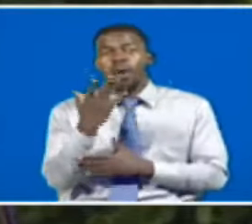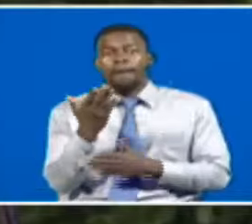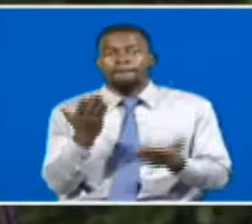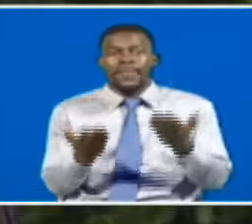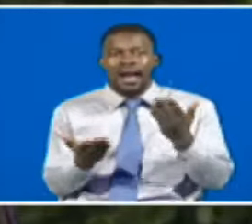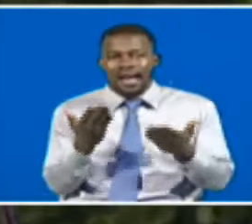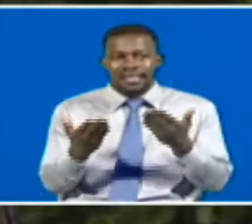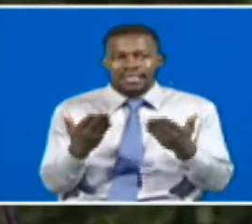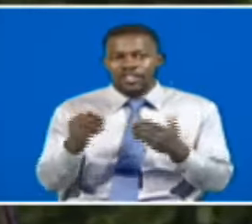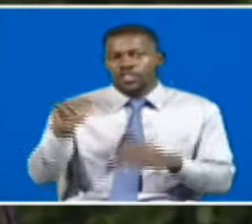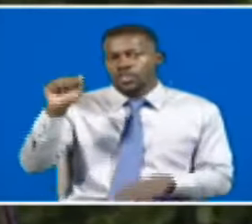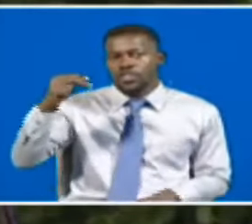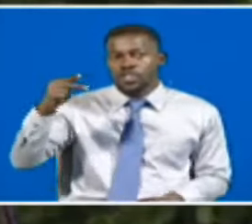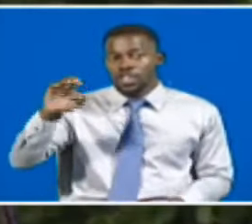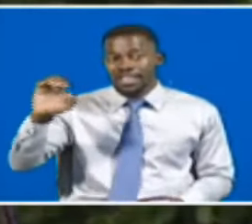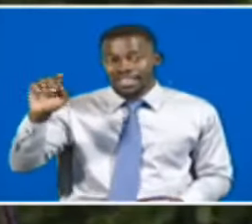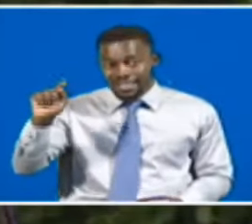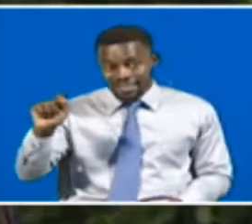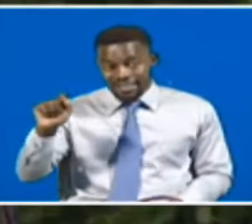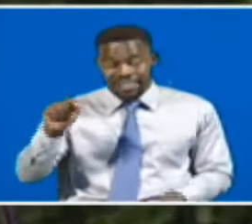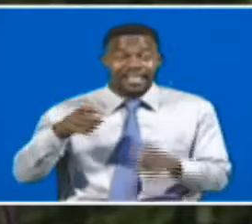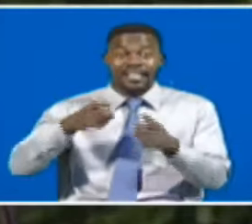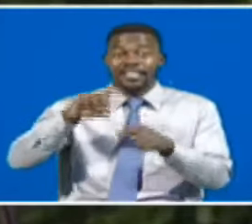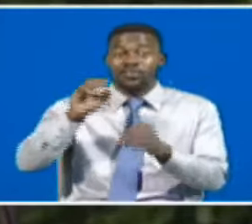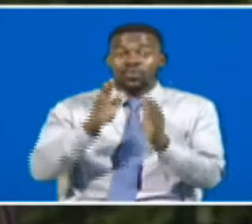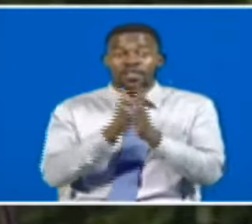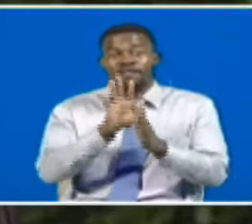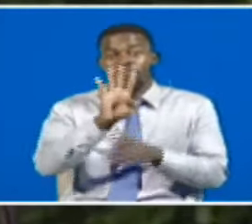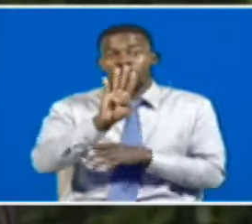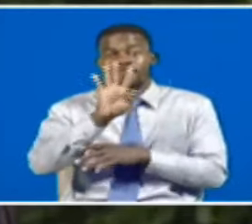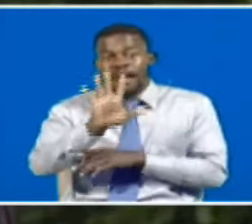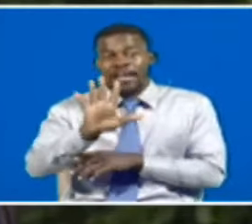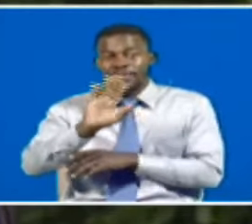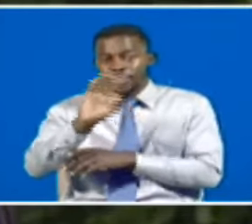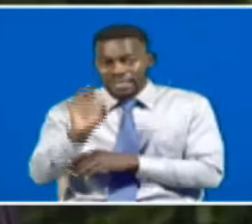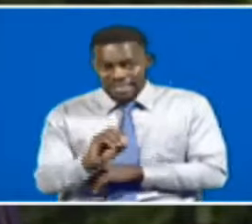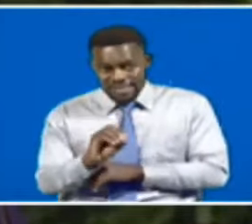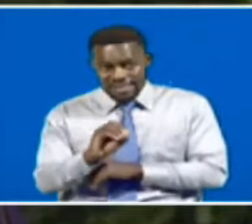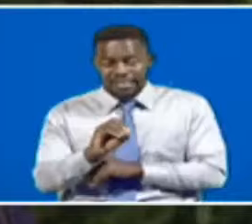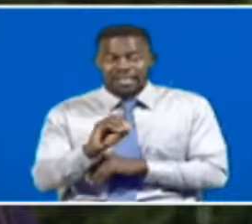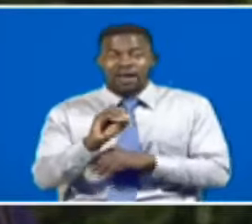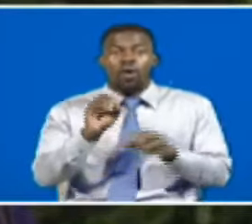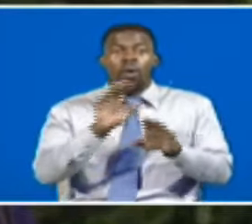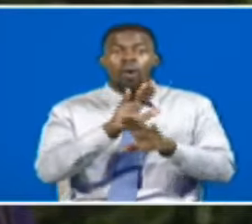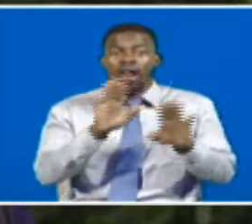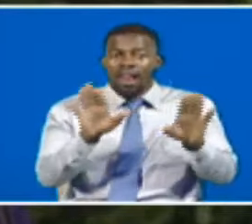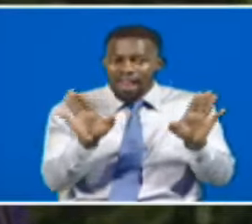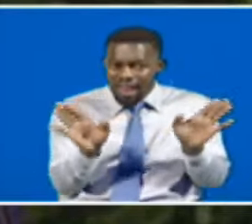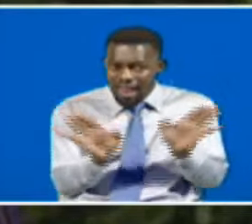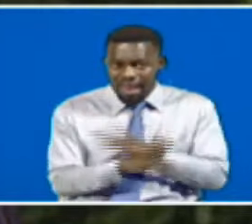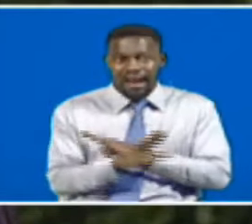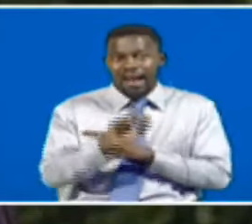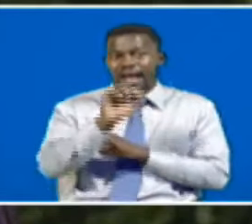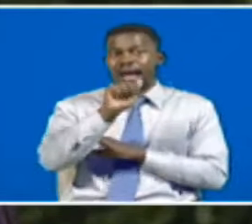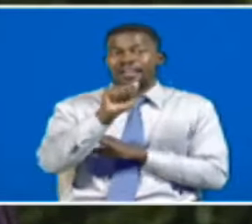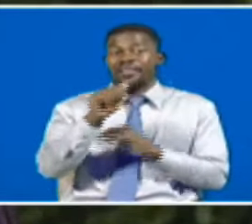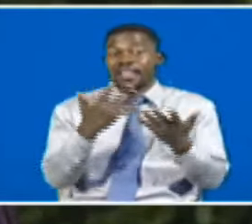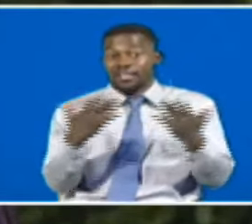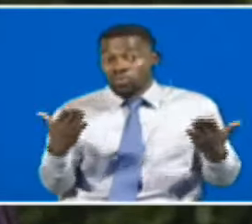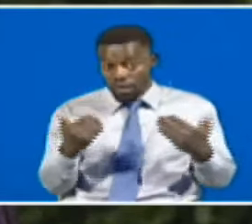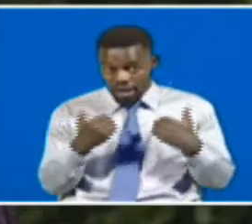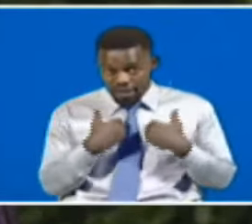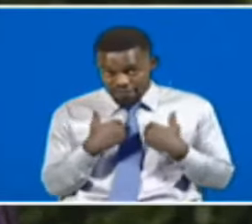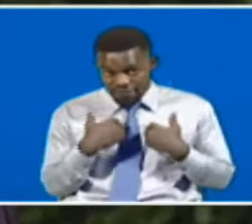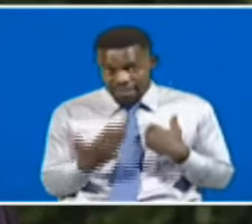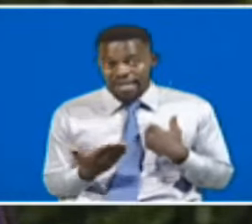this increased by 45%, quite significant as well. And our total assets, which really measures the size of